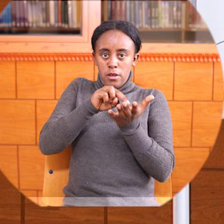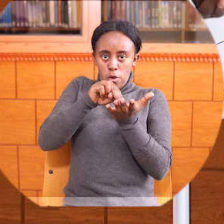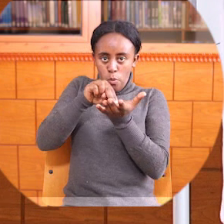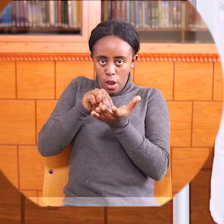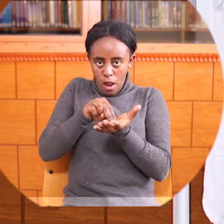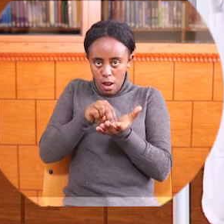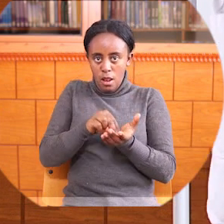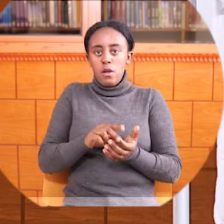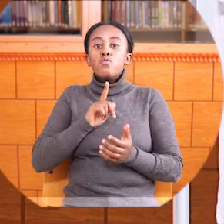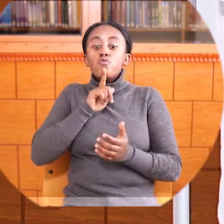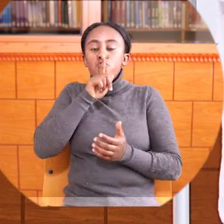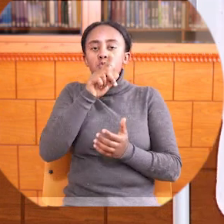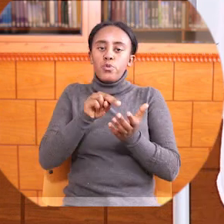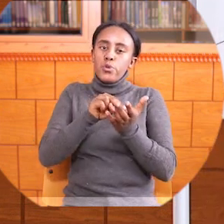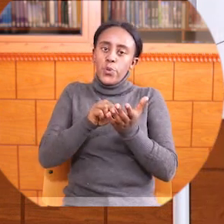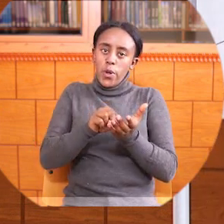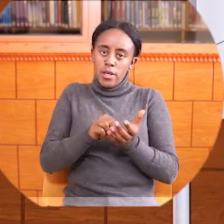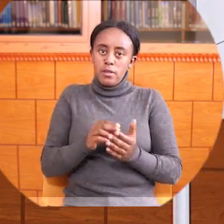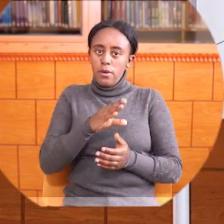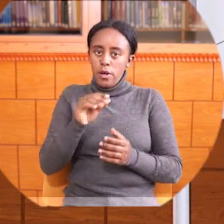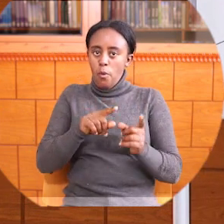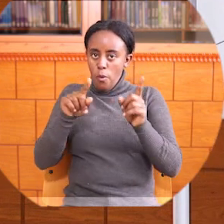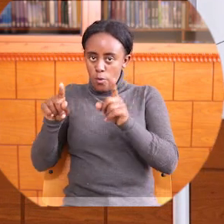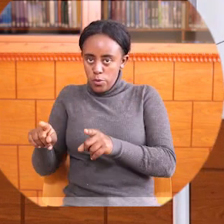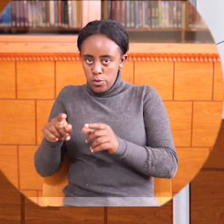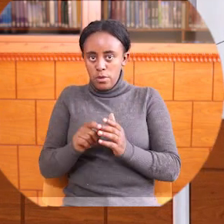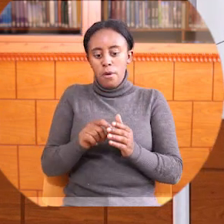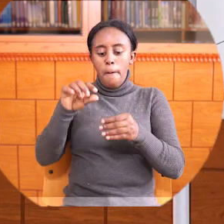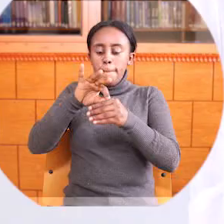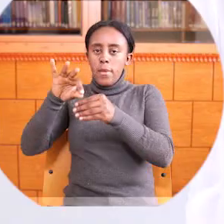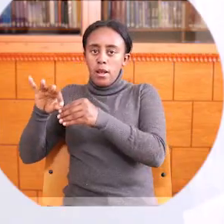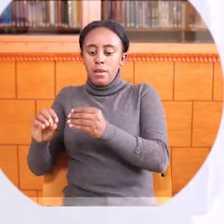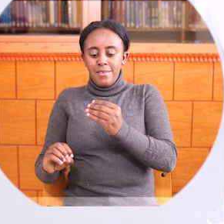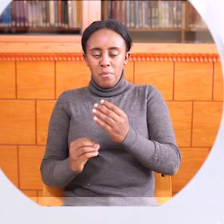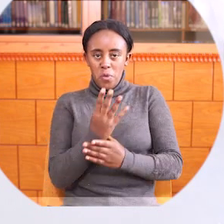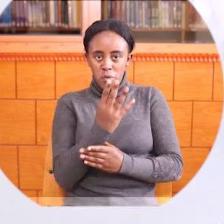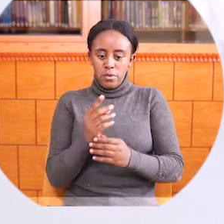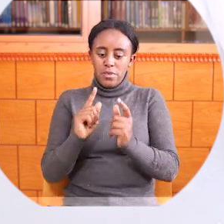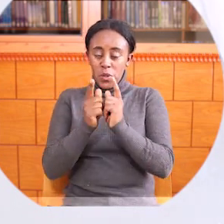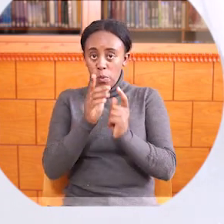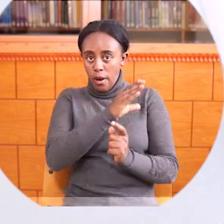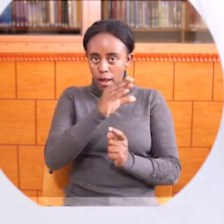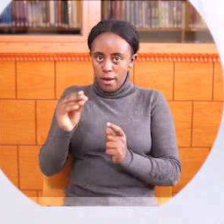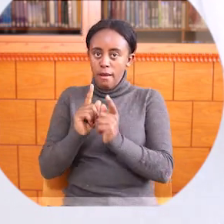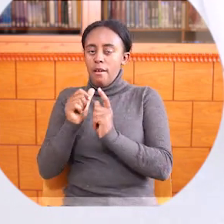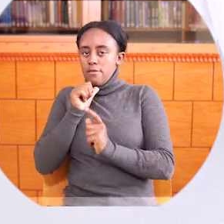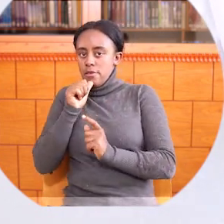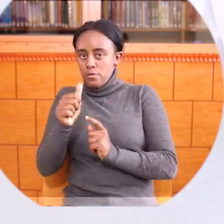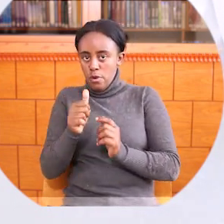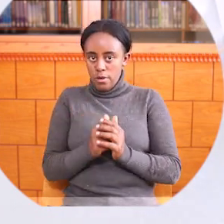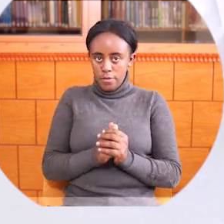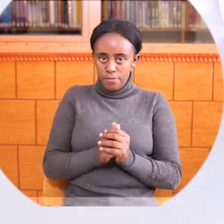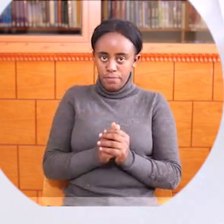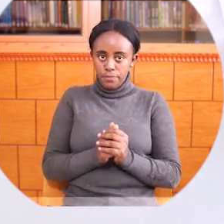They have true nucleus. And also, plants reproduce both sexually and asexually.